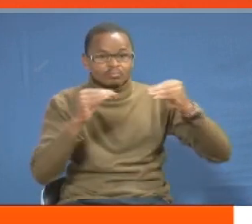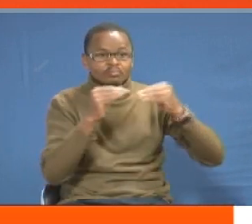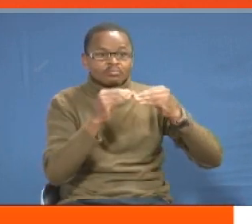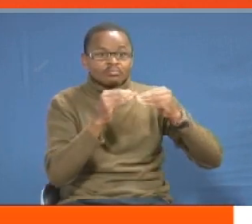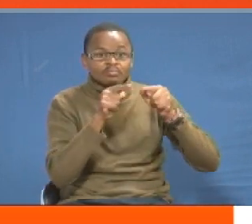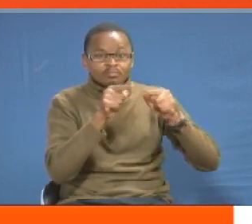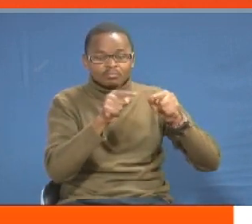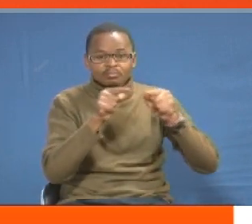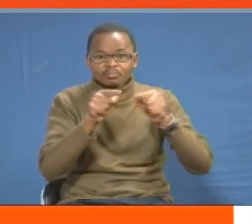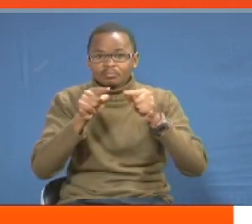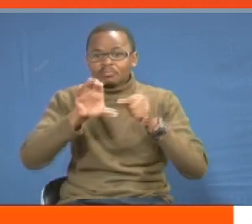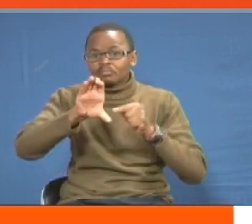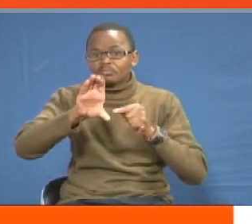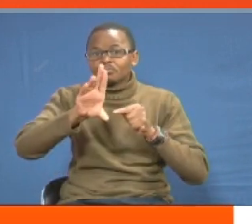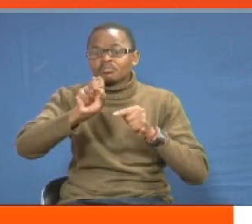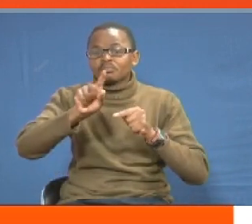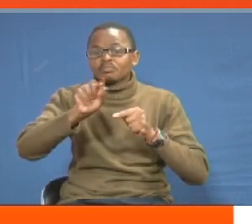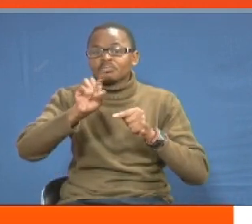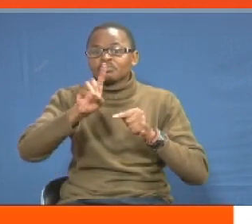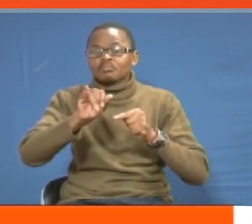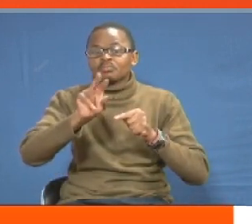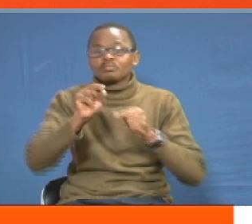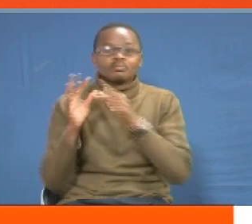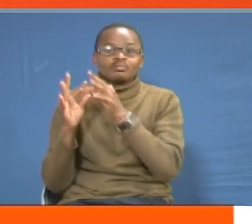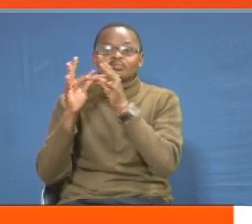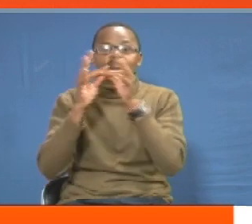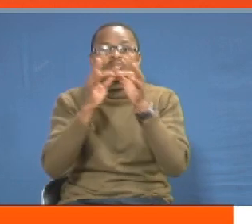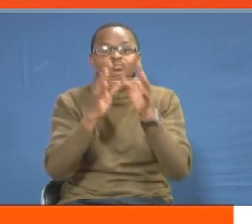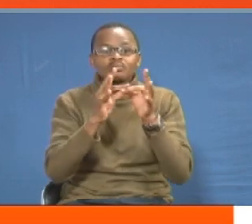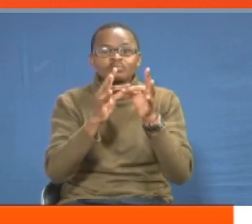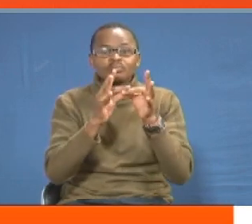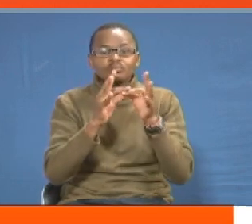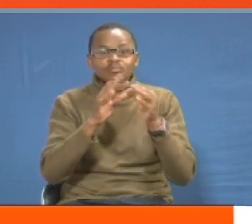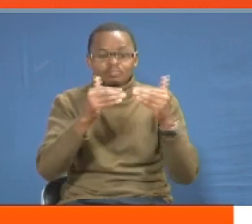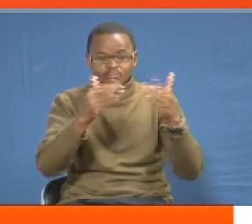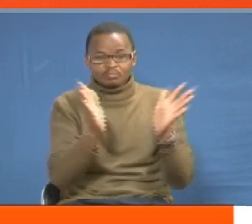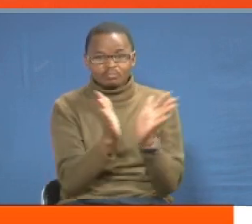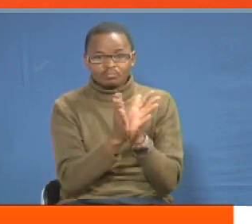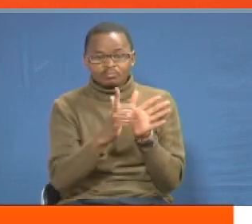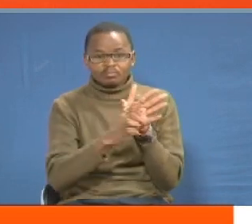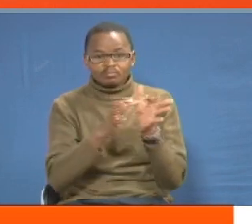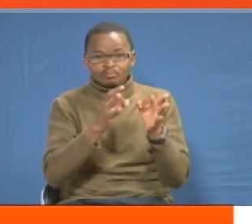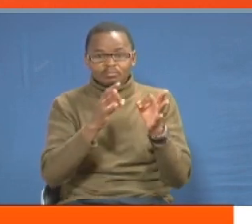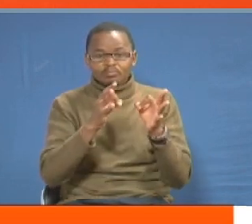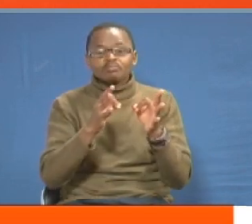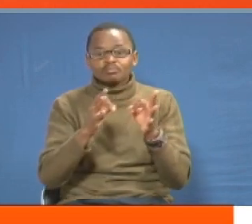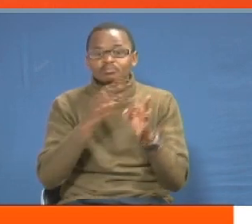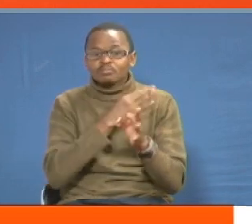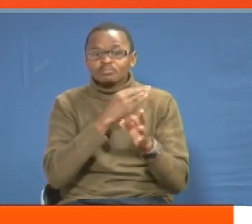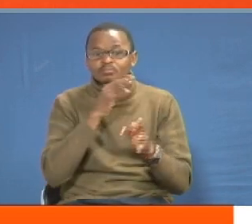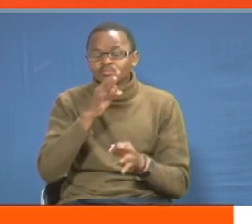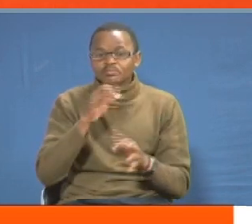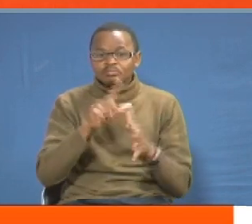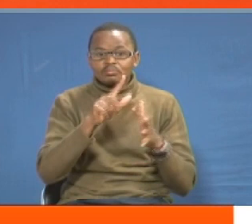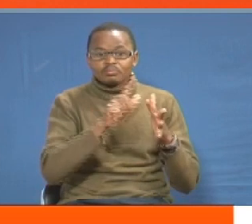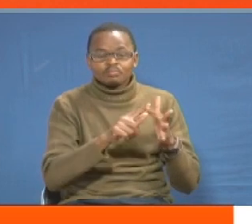meeting. And these are the custodians of culture, custodians of so-called community laws, if I can say so.